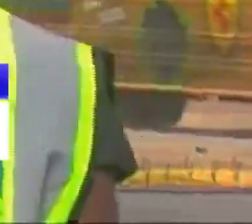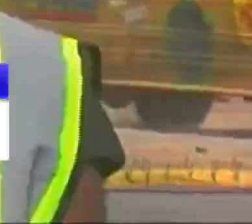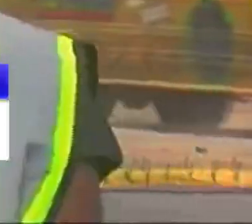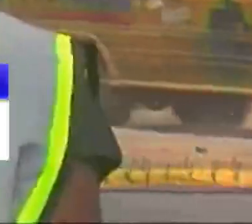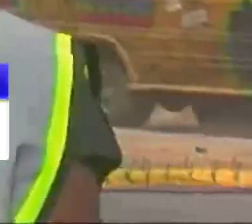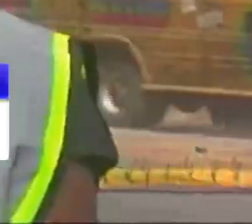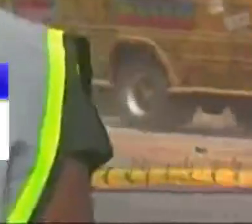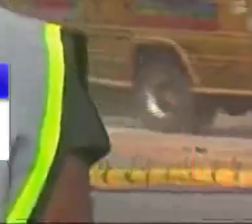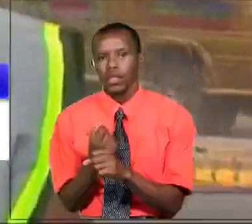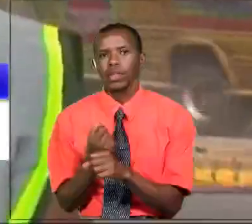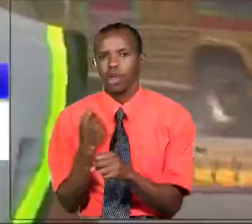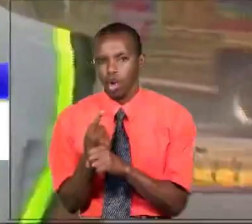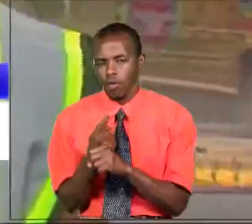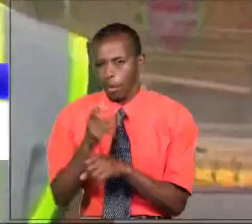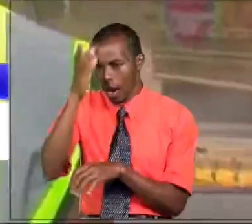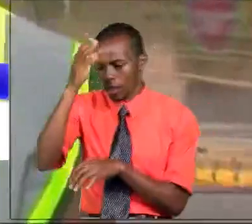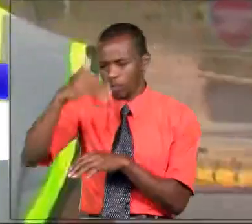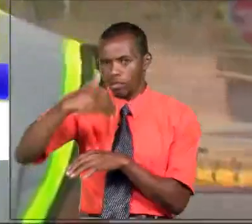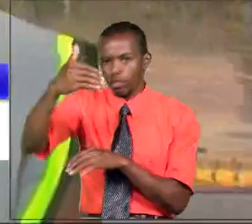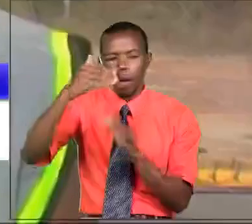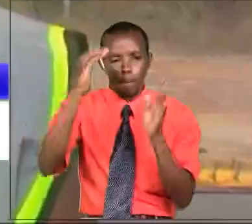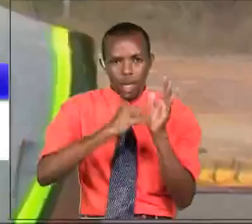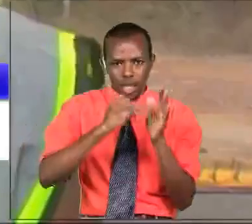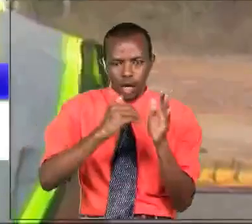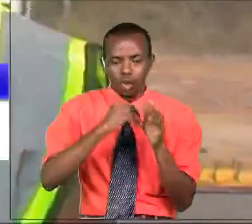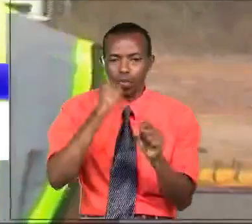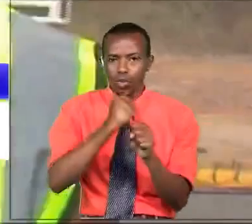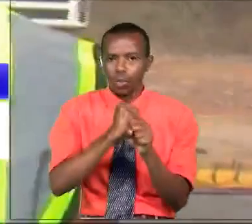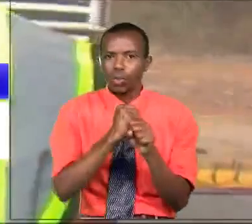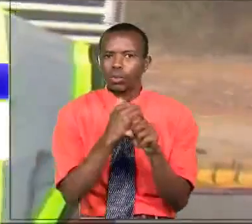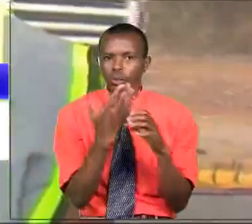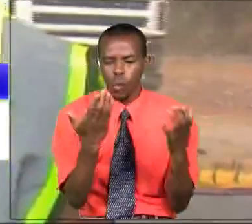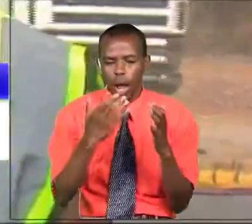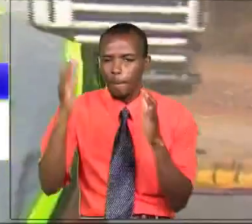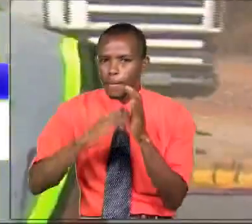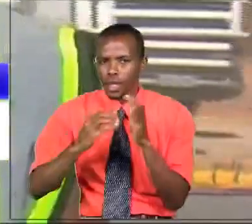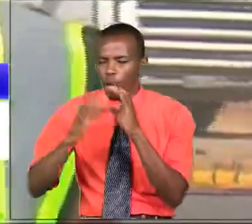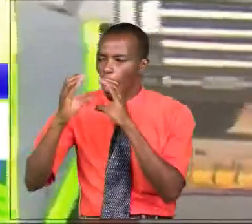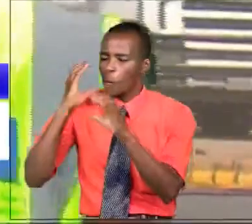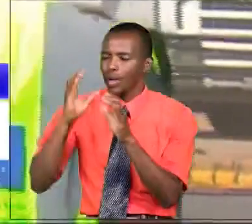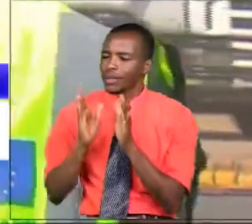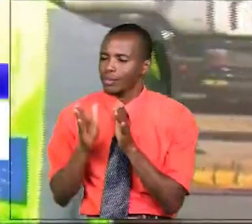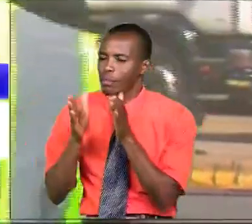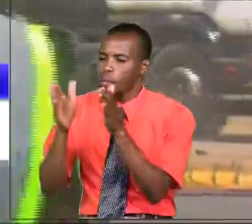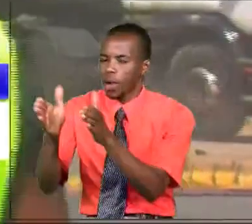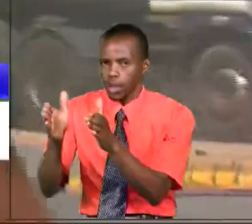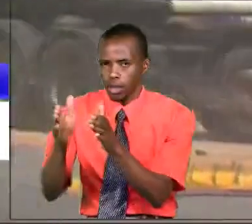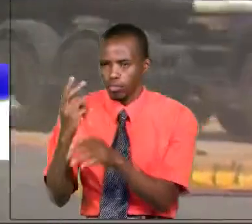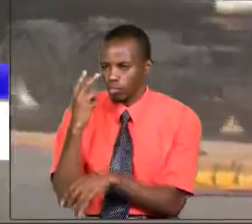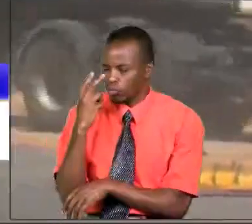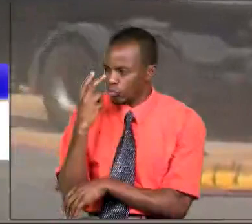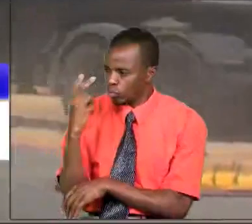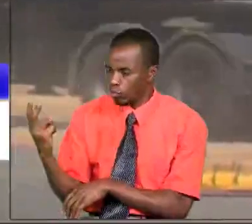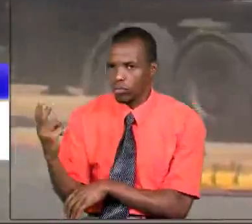November, that will be next Sunday. And here in Machakos, we are going to do it at the Machakos Bus Park. So as you can see, we